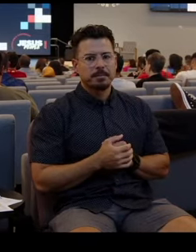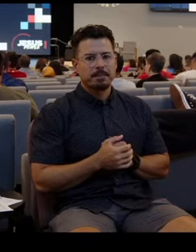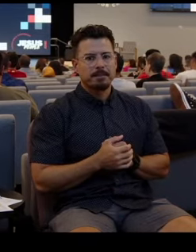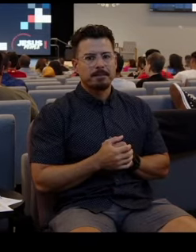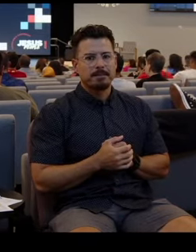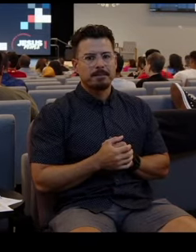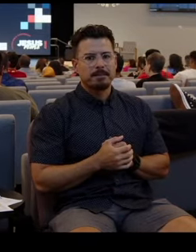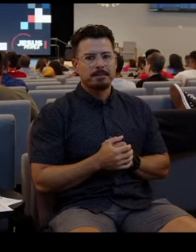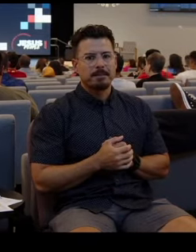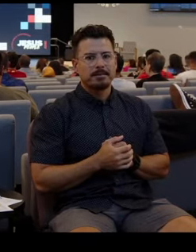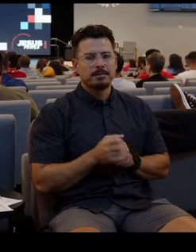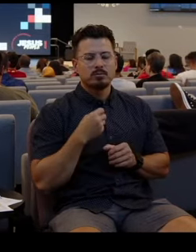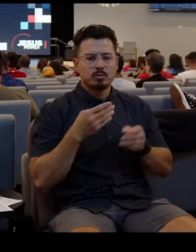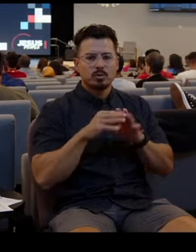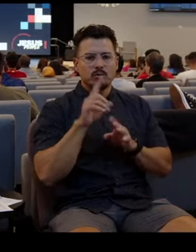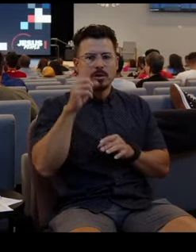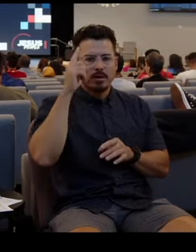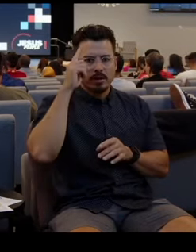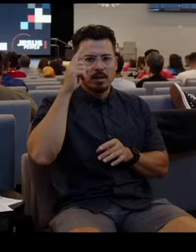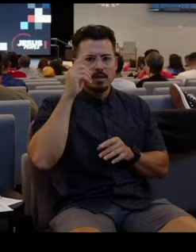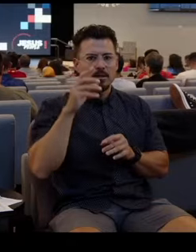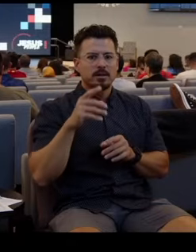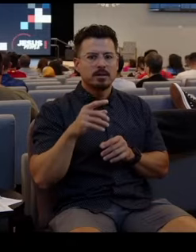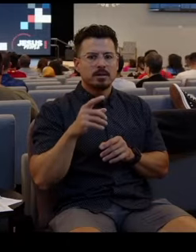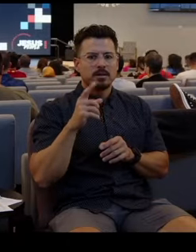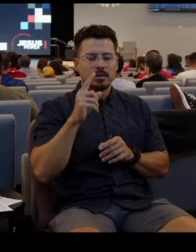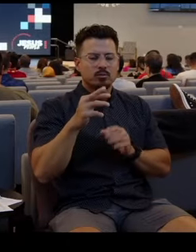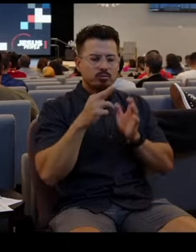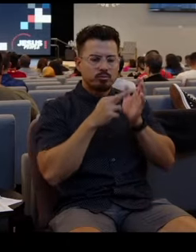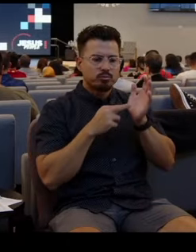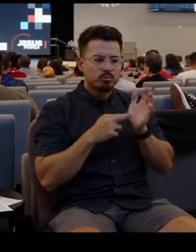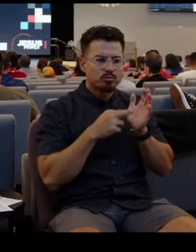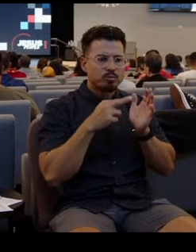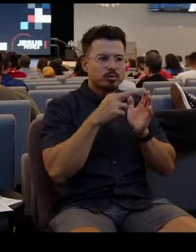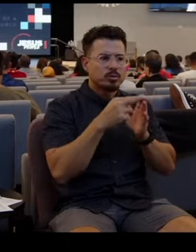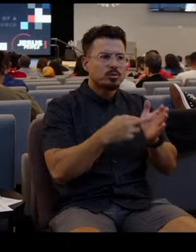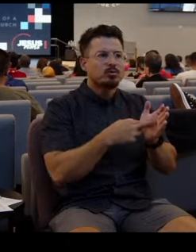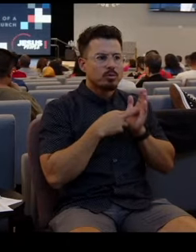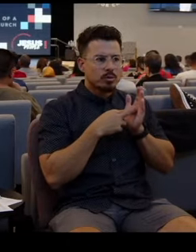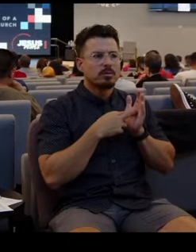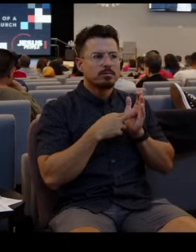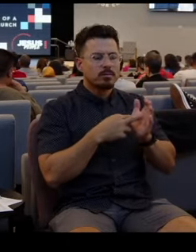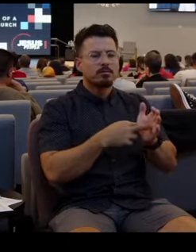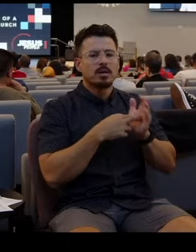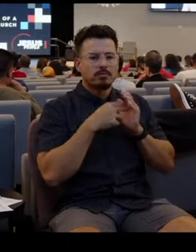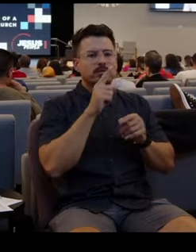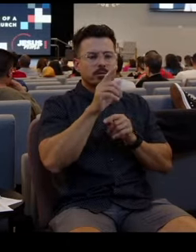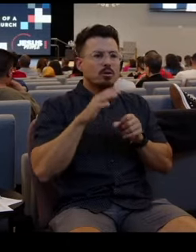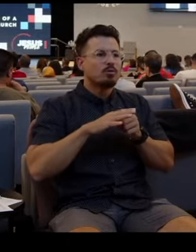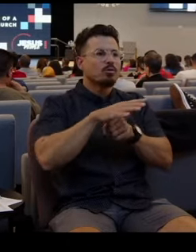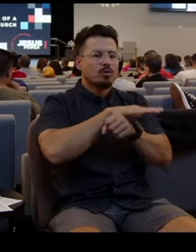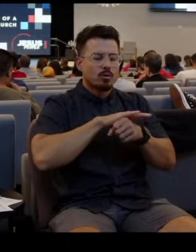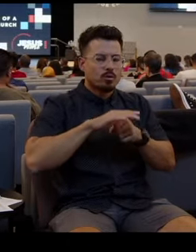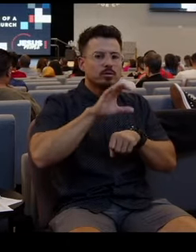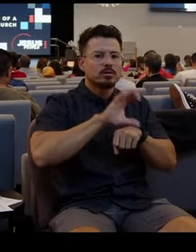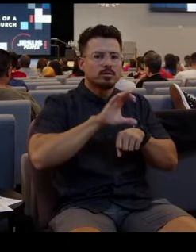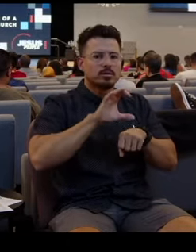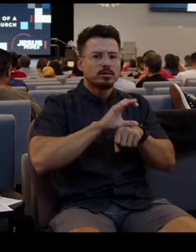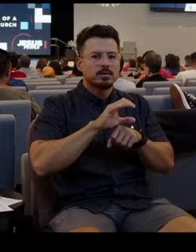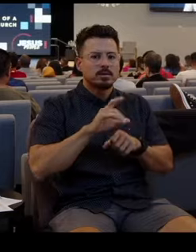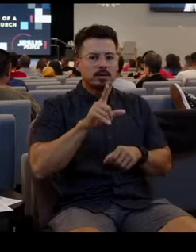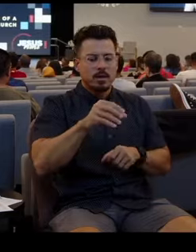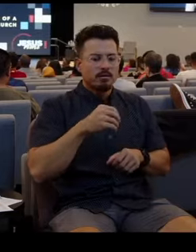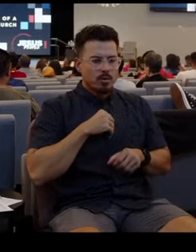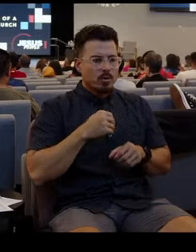So I'm going to close with one thought here. And that's the mandate of the local church. So we see the church, they have their own potential.